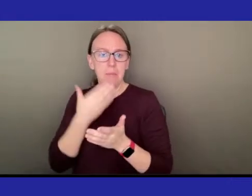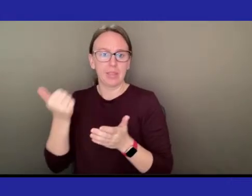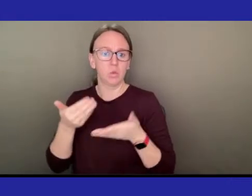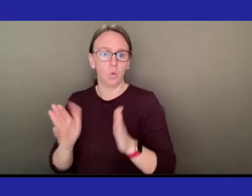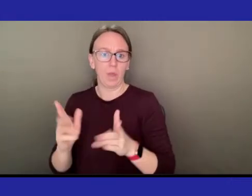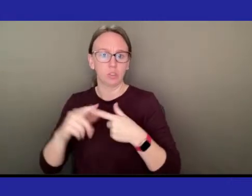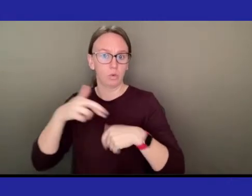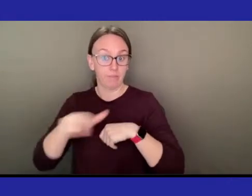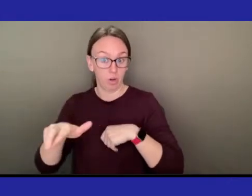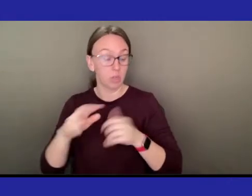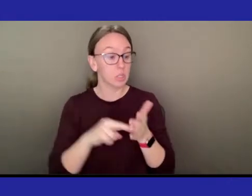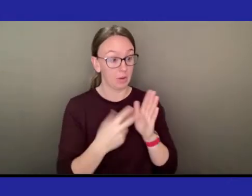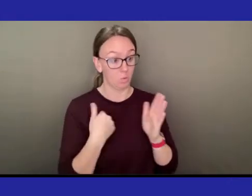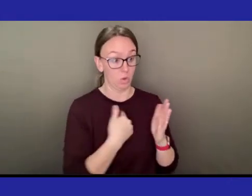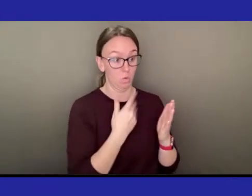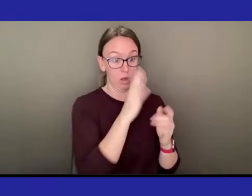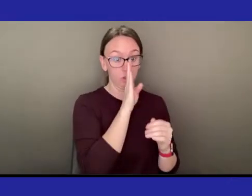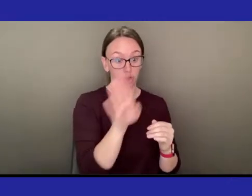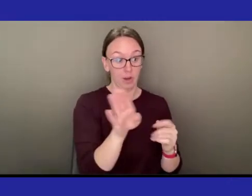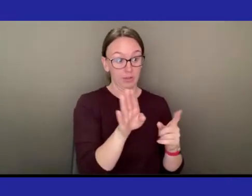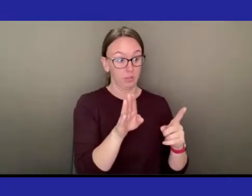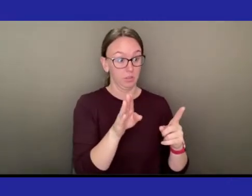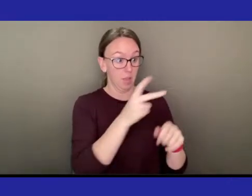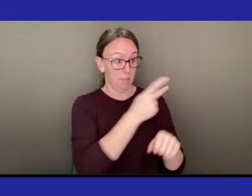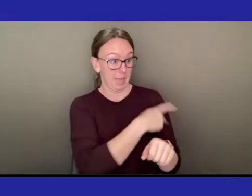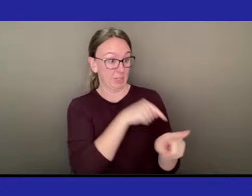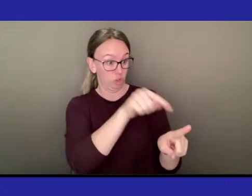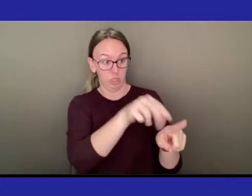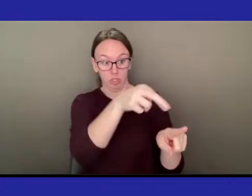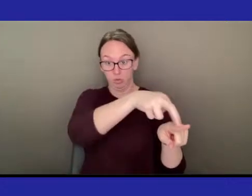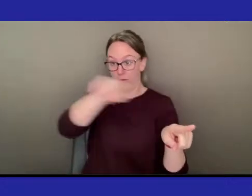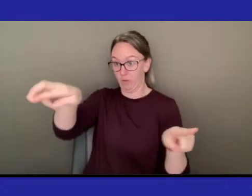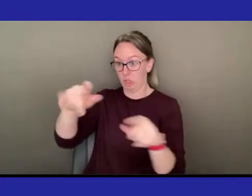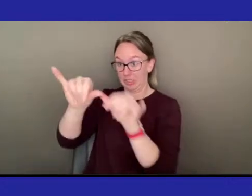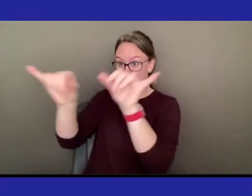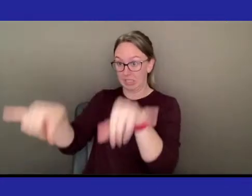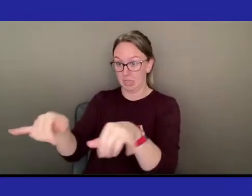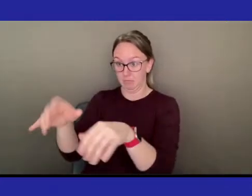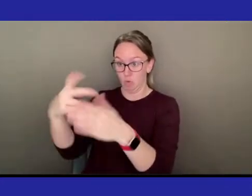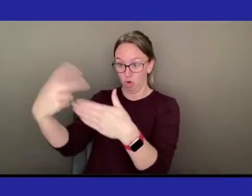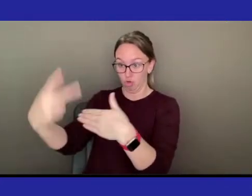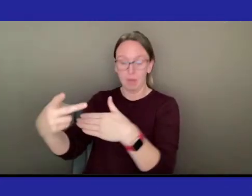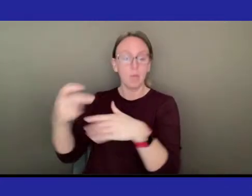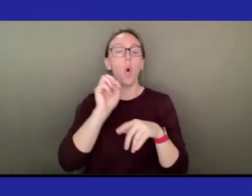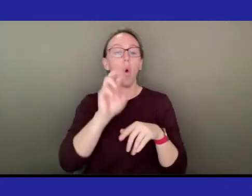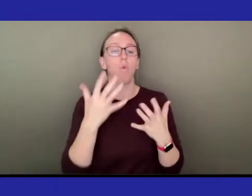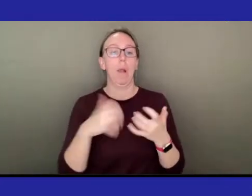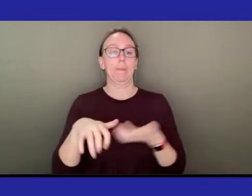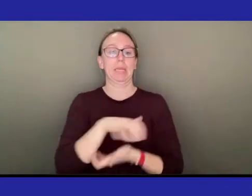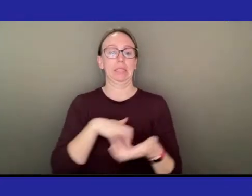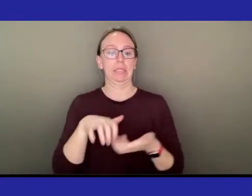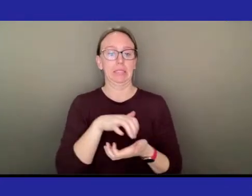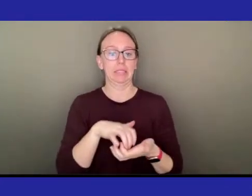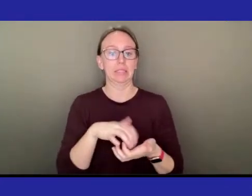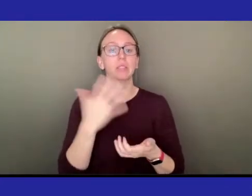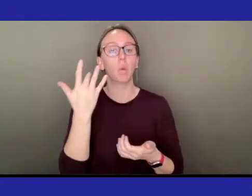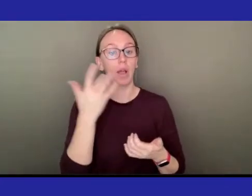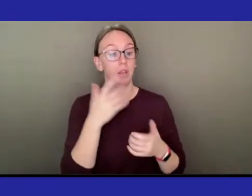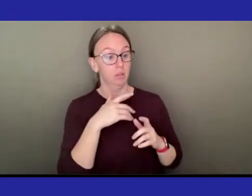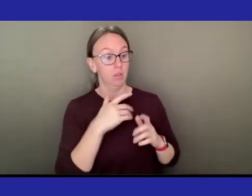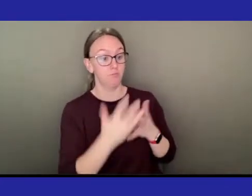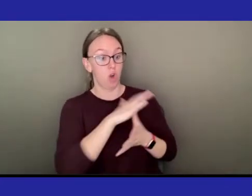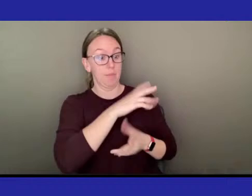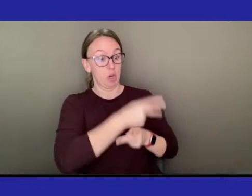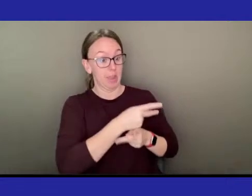where we refer a patient to the screening program, or do we want a hybrid model saying, hey, does primary care want to order the scan